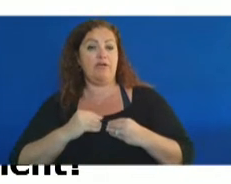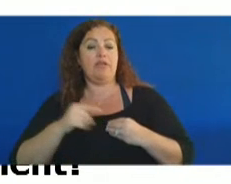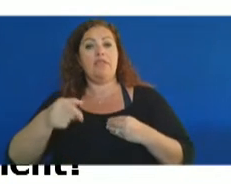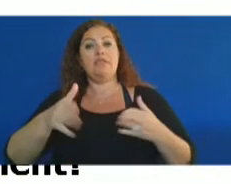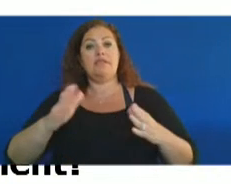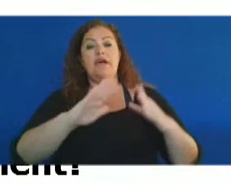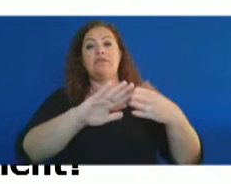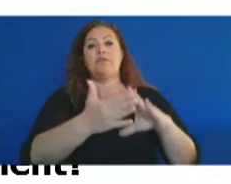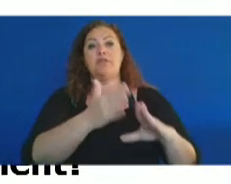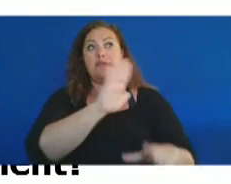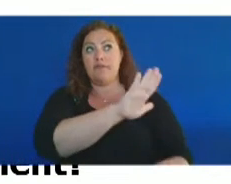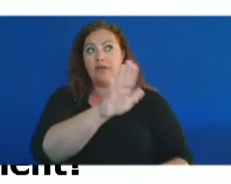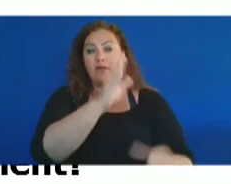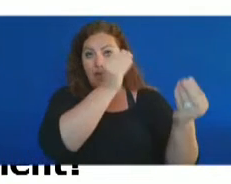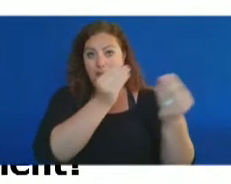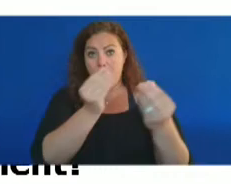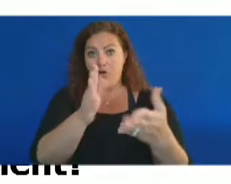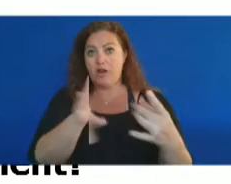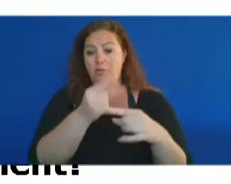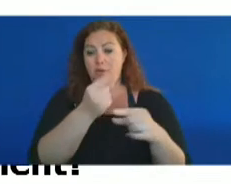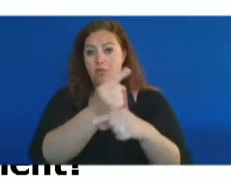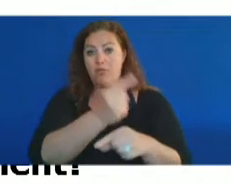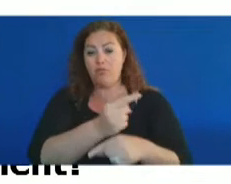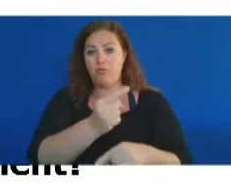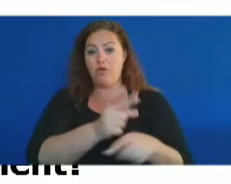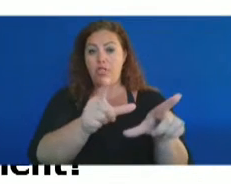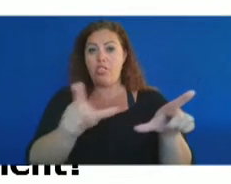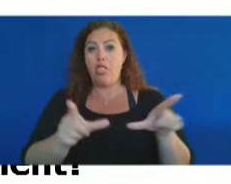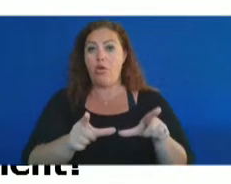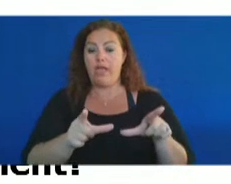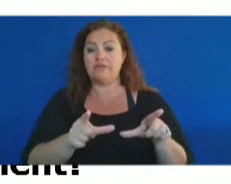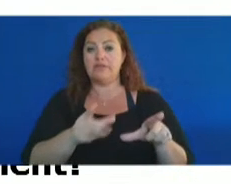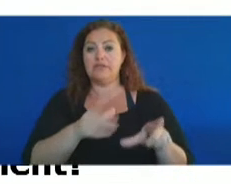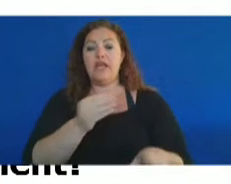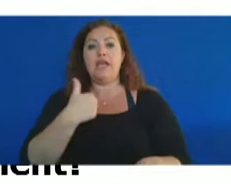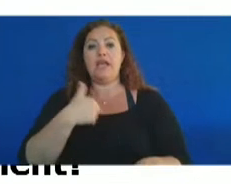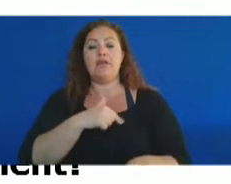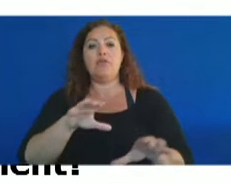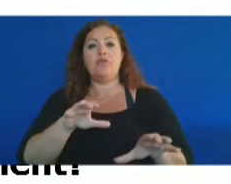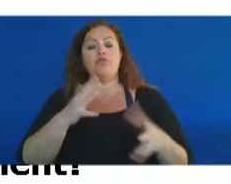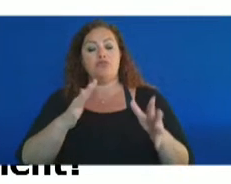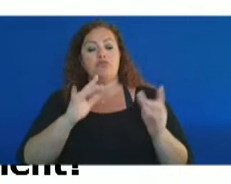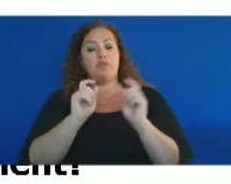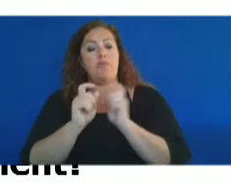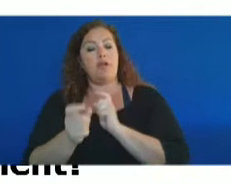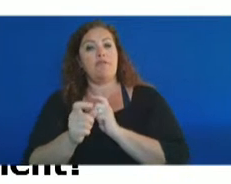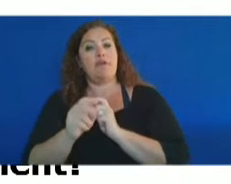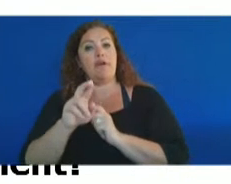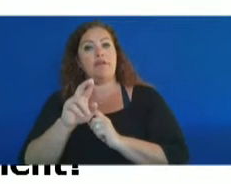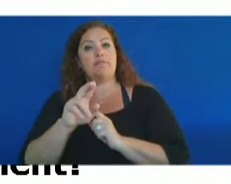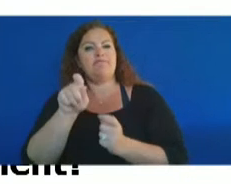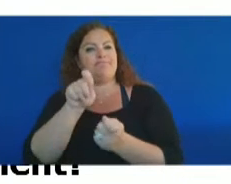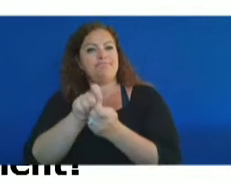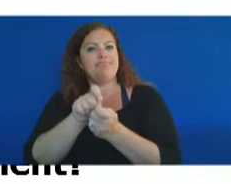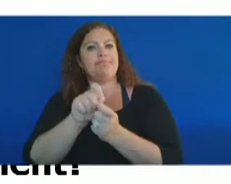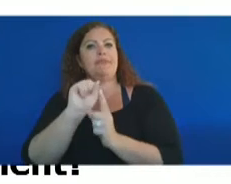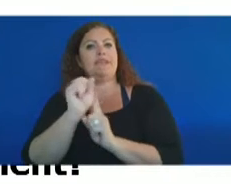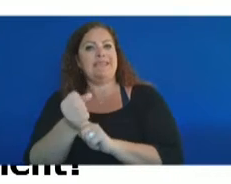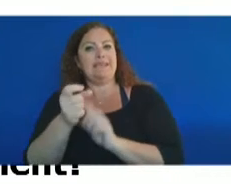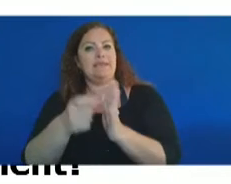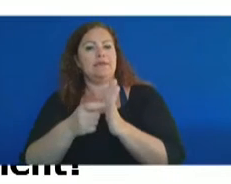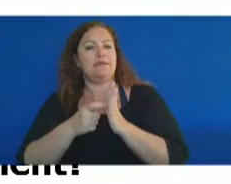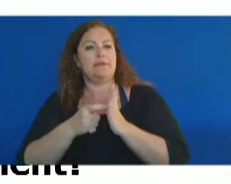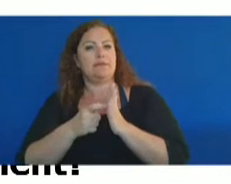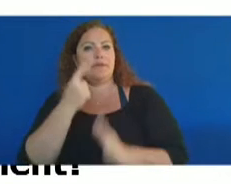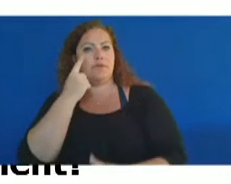to input on the appropriate location and then we did modify prescribed conditions um for